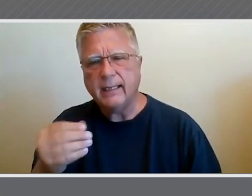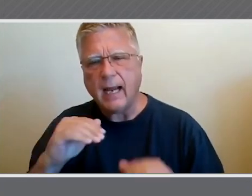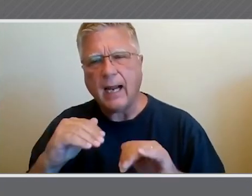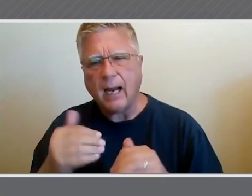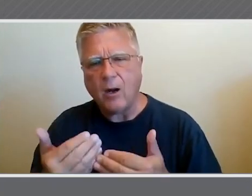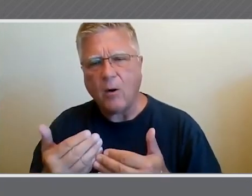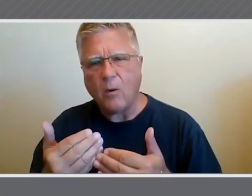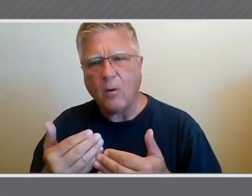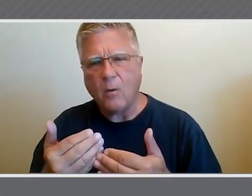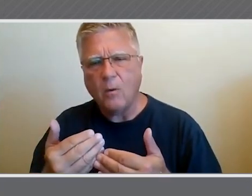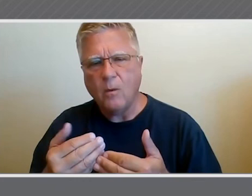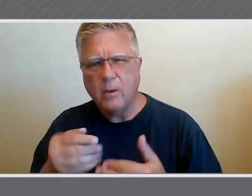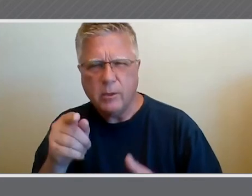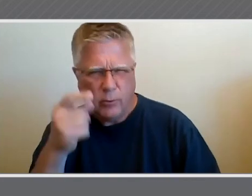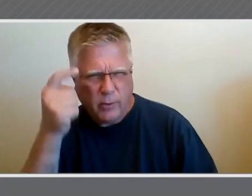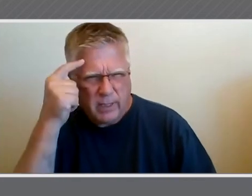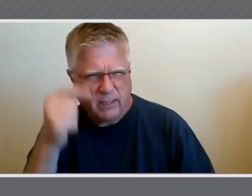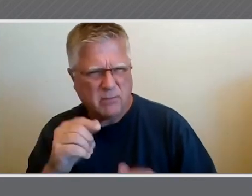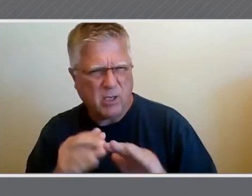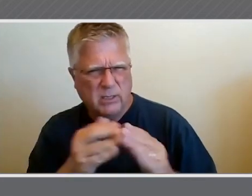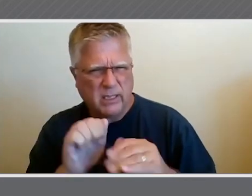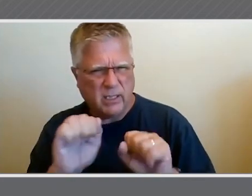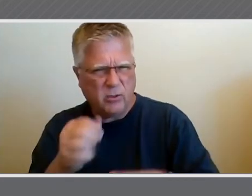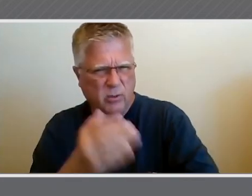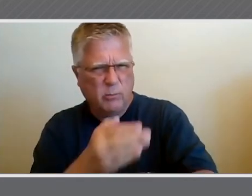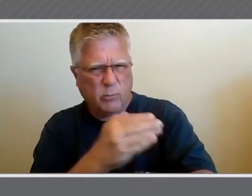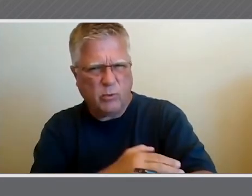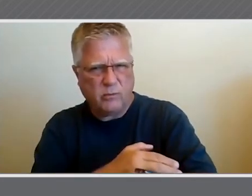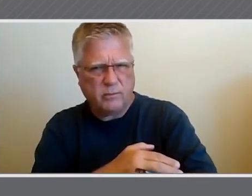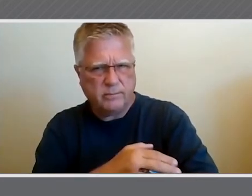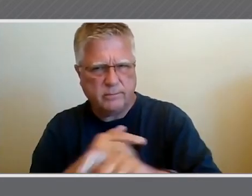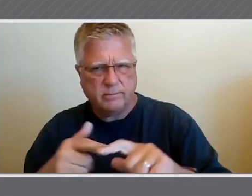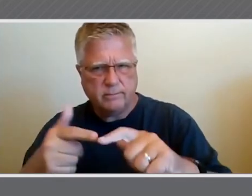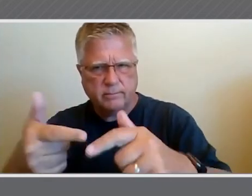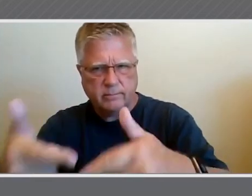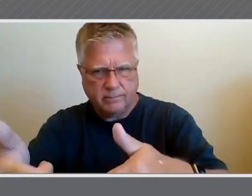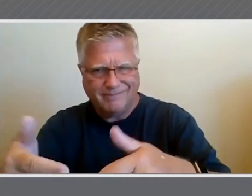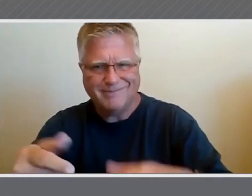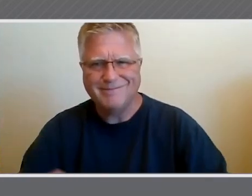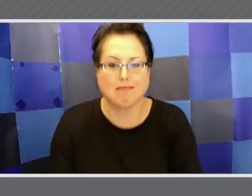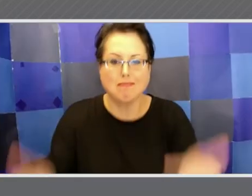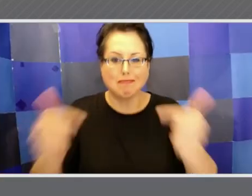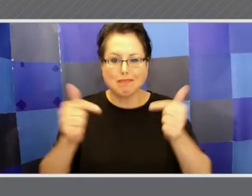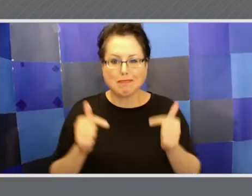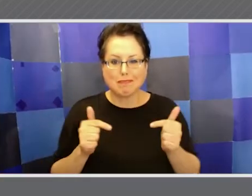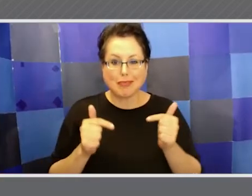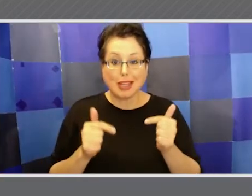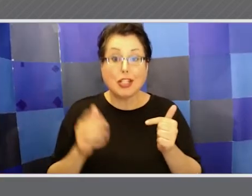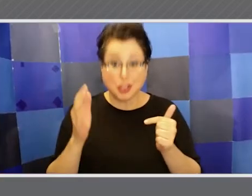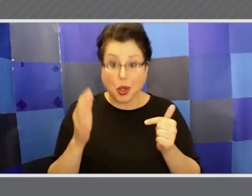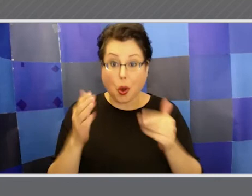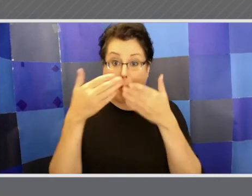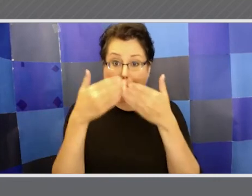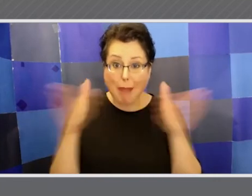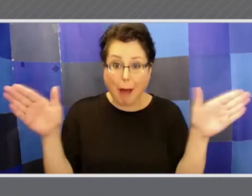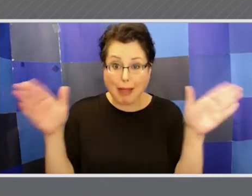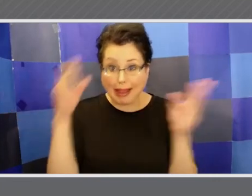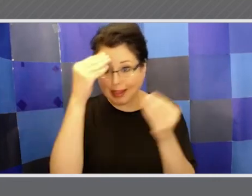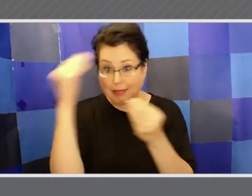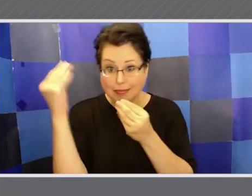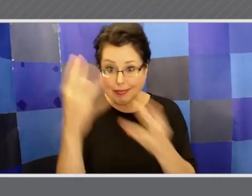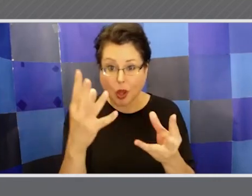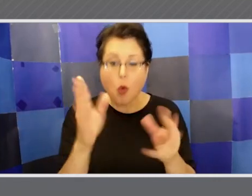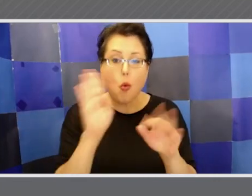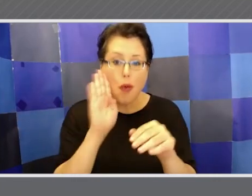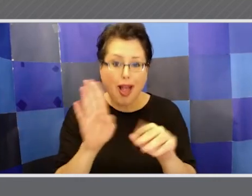how you think the city could be better. So public input will be reported to department directors, the mayor's